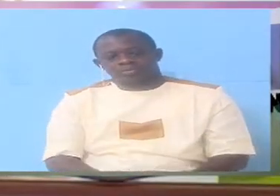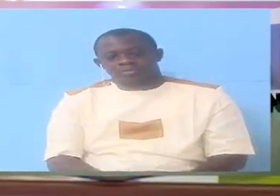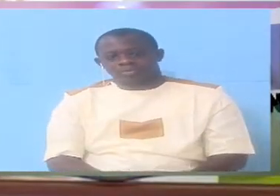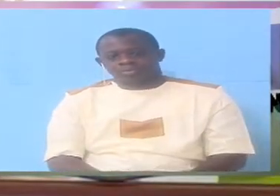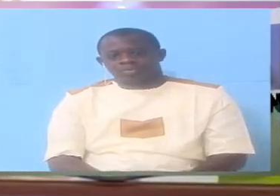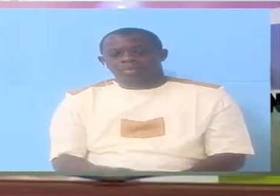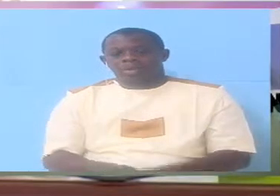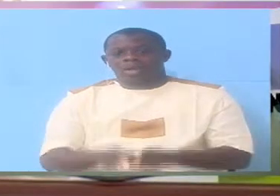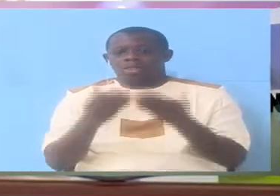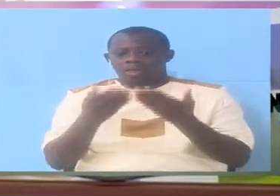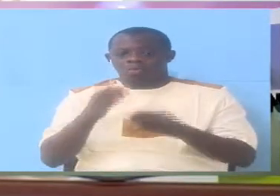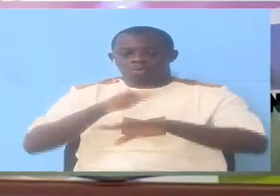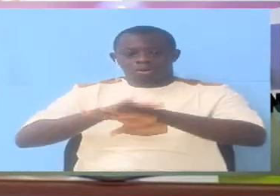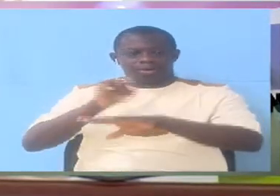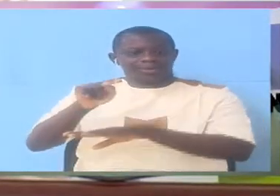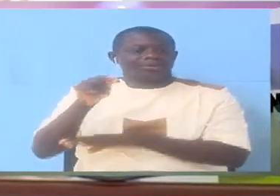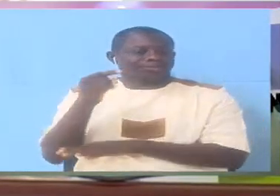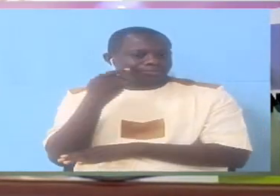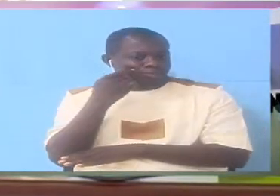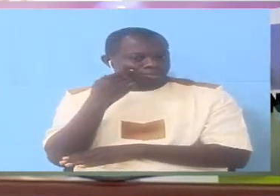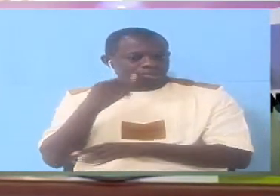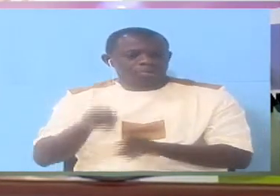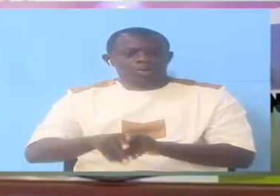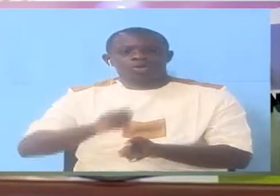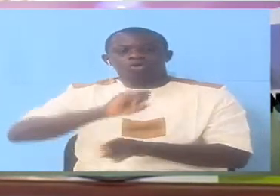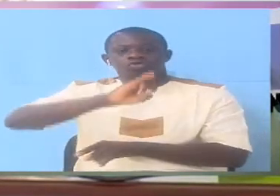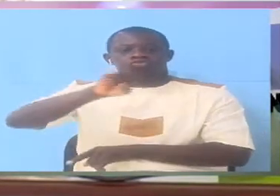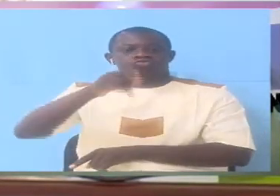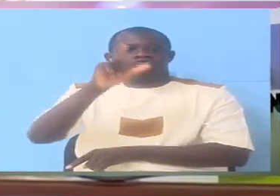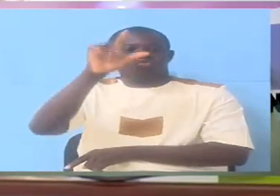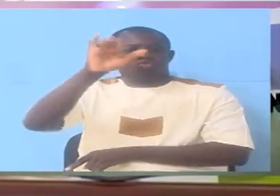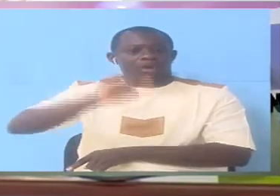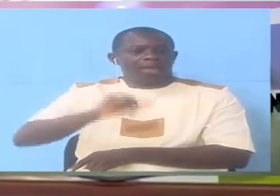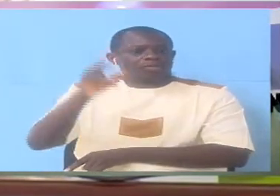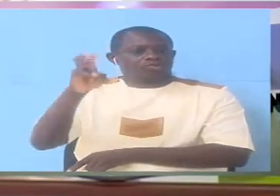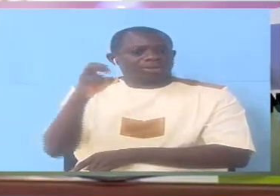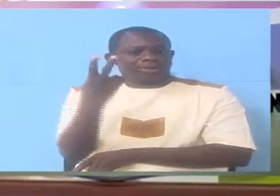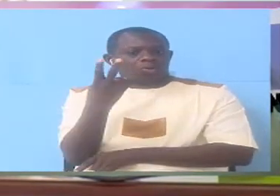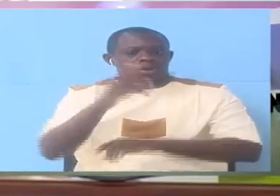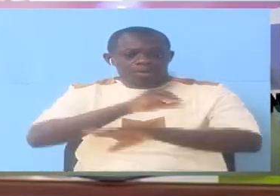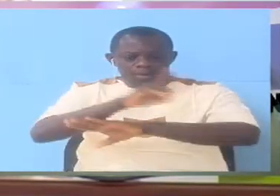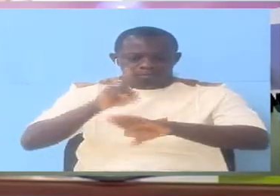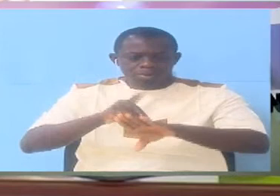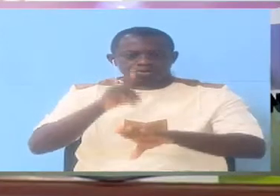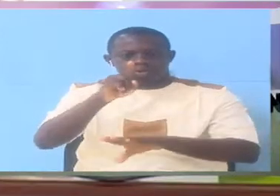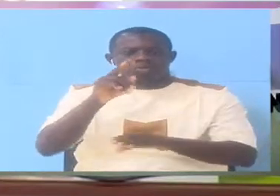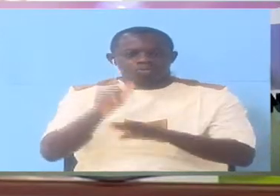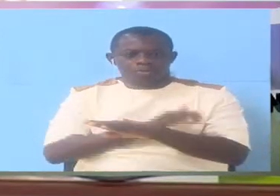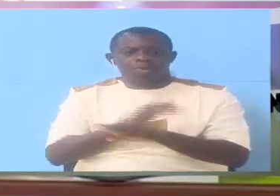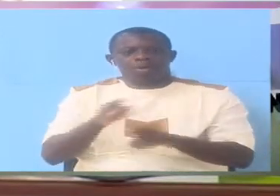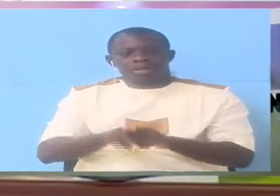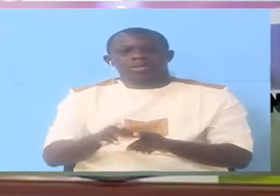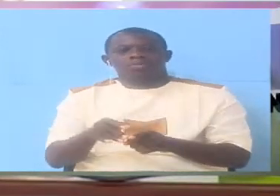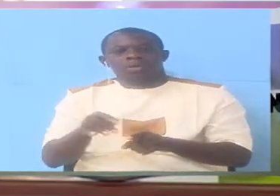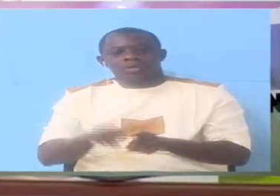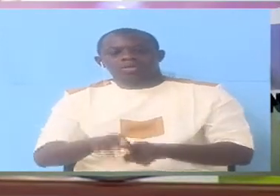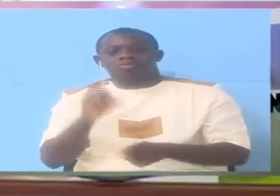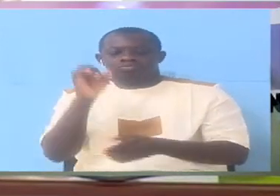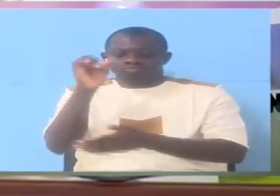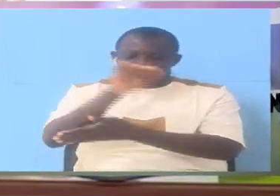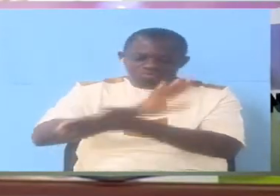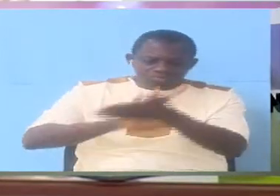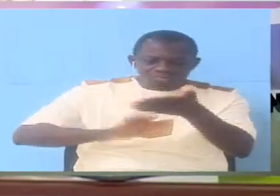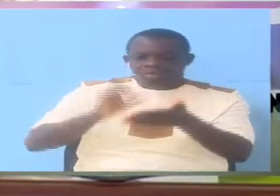July 22nd, you were at the music festival in Makati Square. Then what